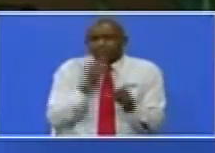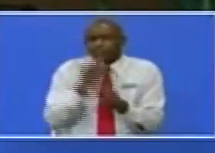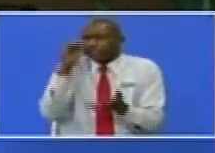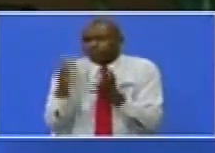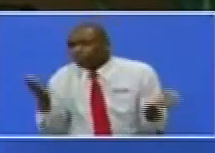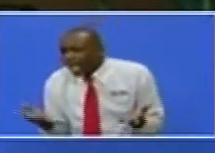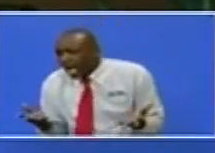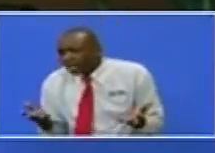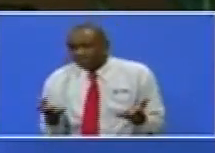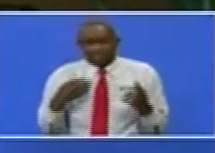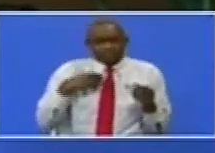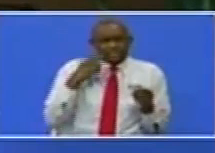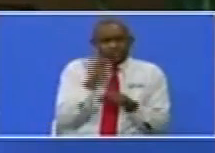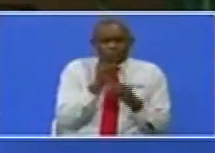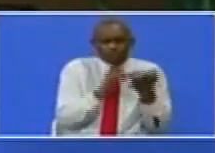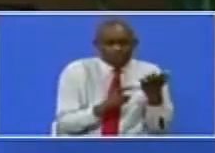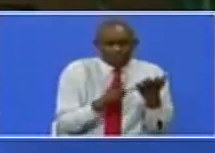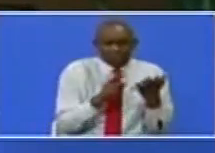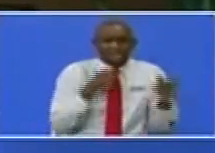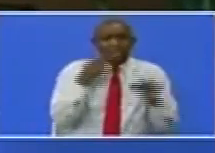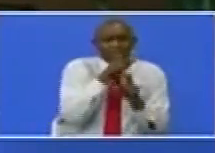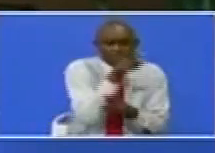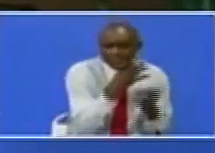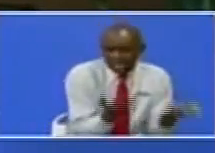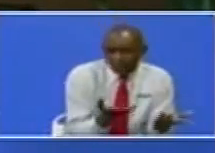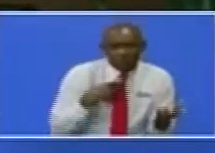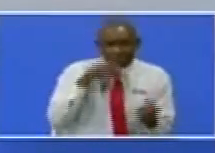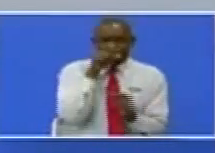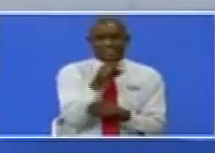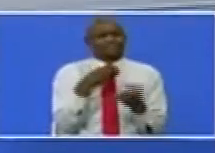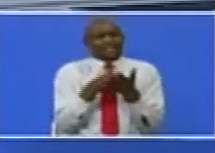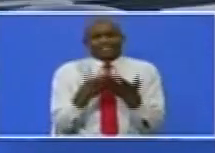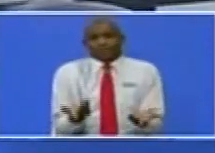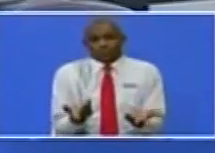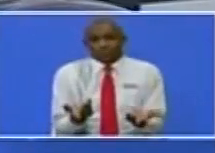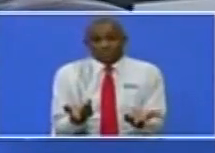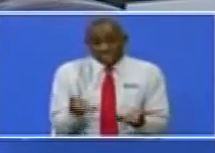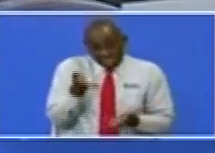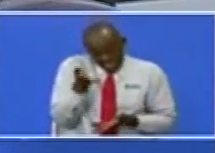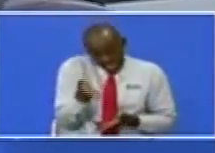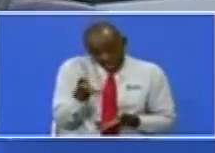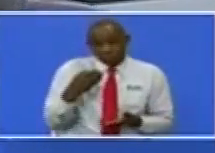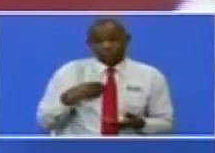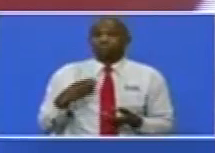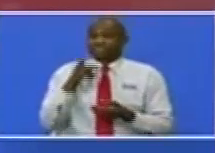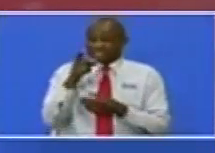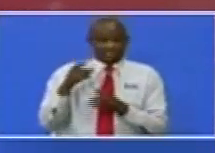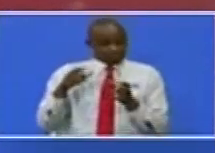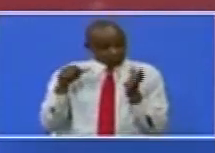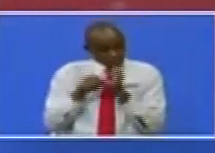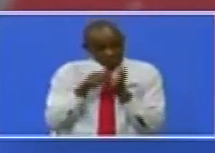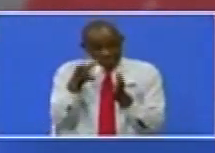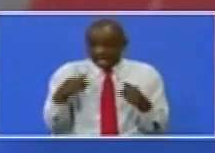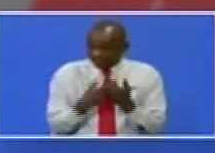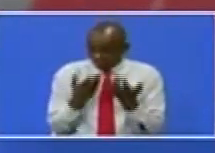reductions, what sort of quantum do we need, what's the impact of that, and how do we finance it. Turbulent times at the national carrier saw the